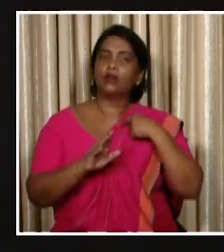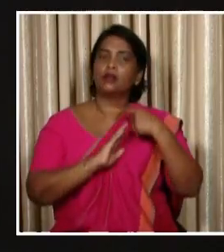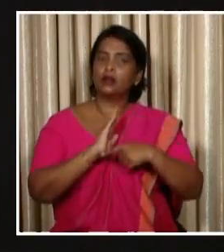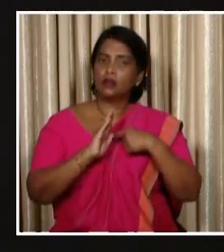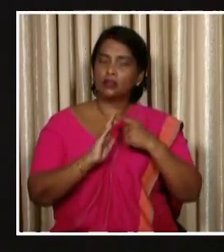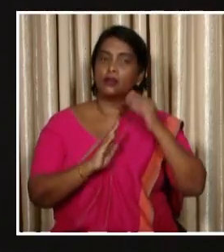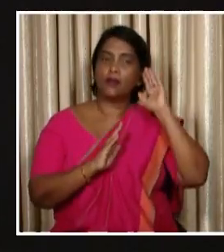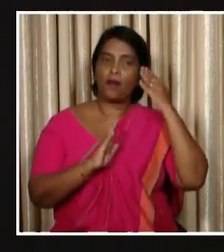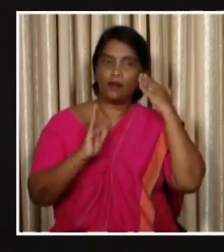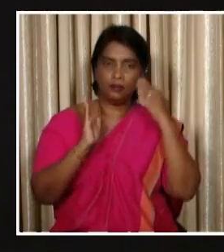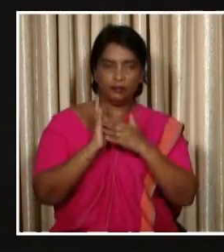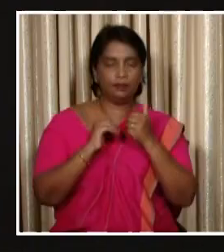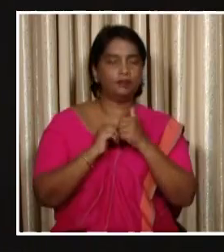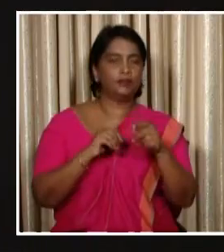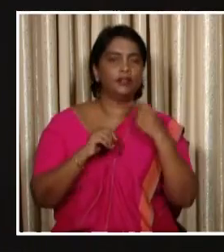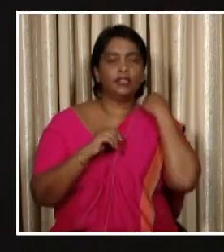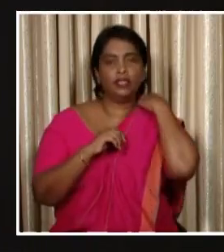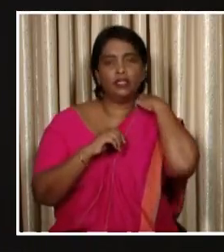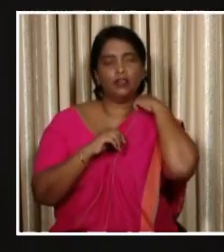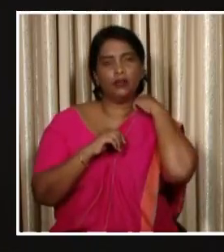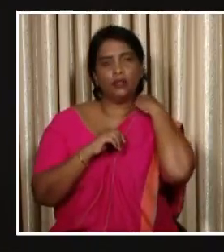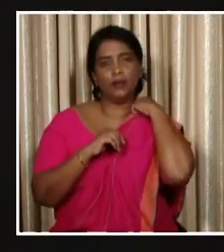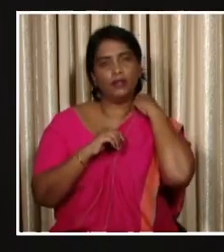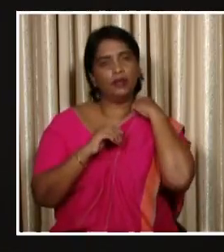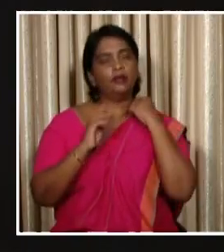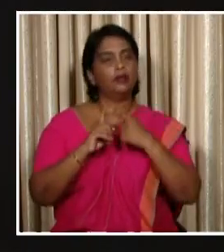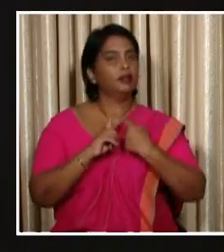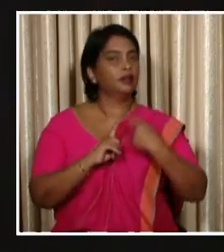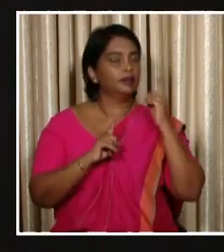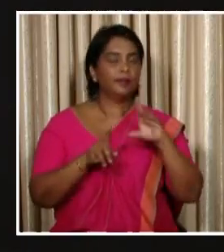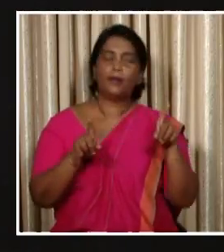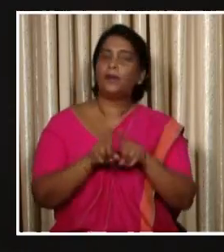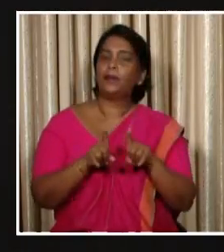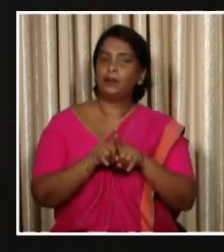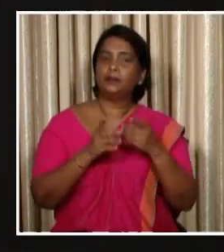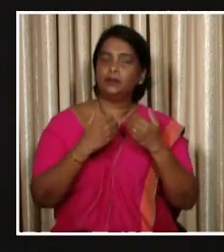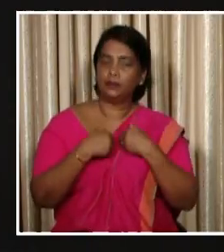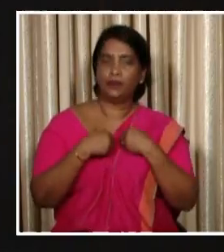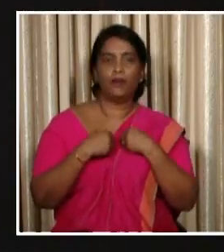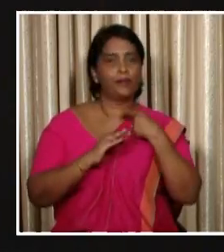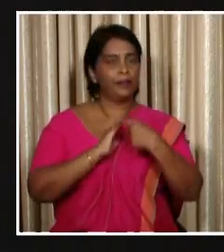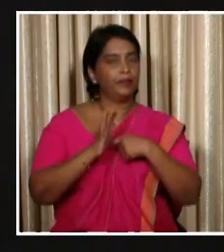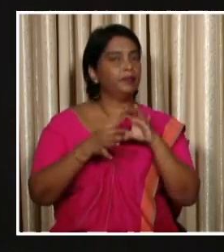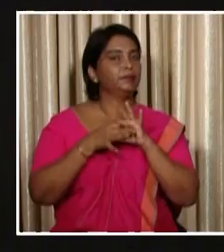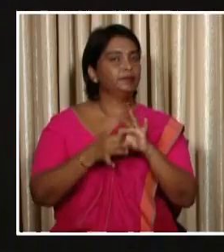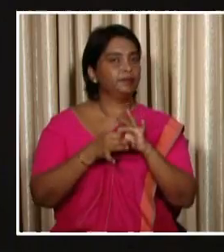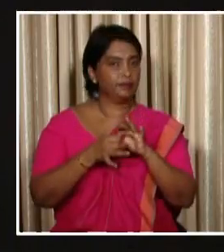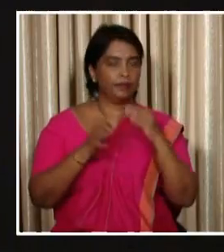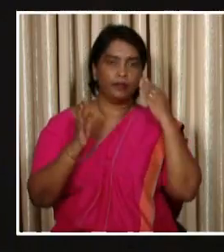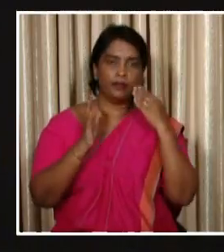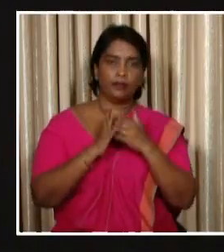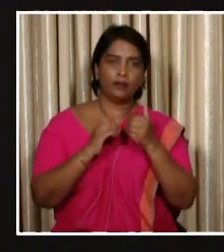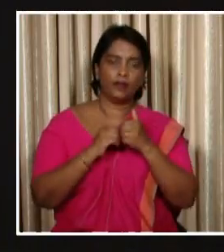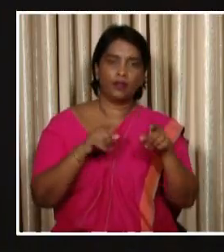Through these arrangements, we want to develop our relationship with other countries by entering into agreements with